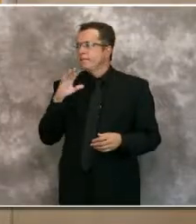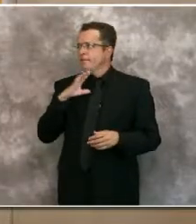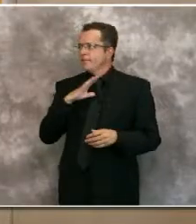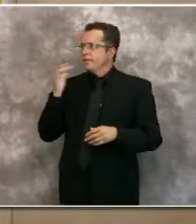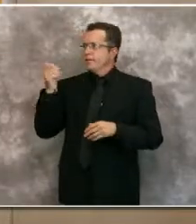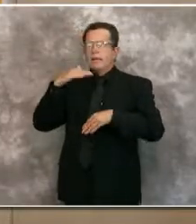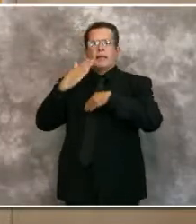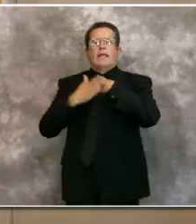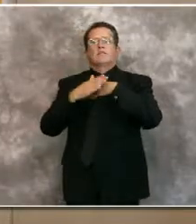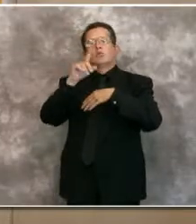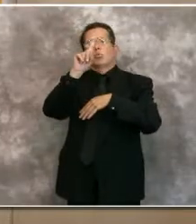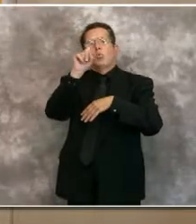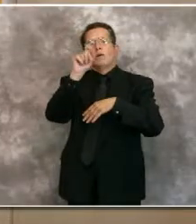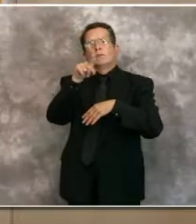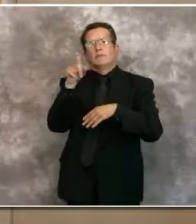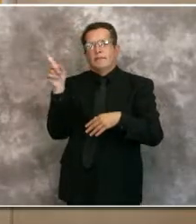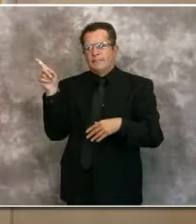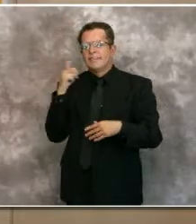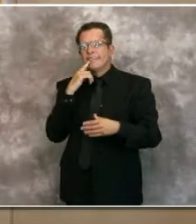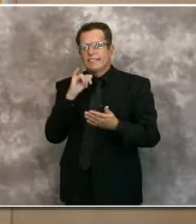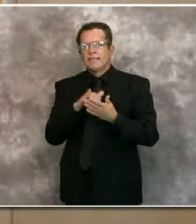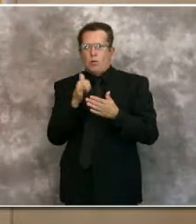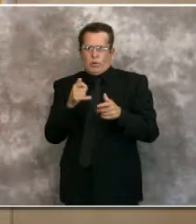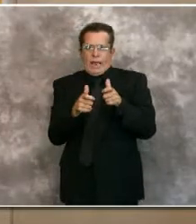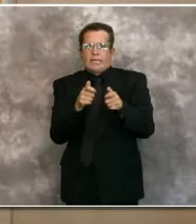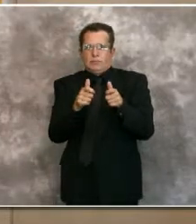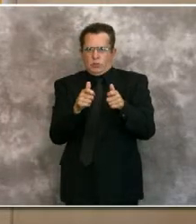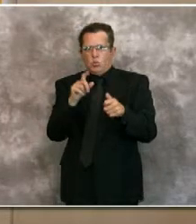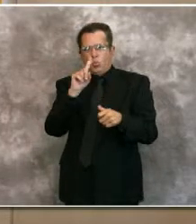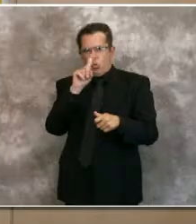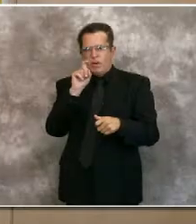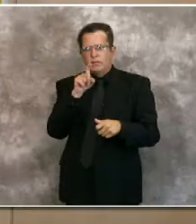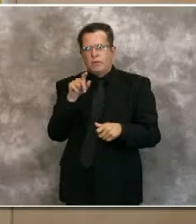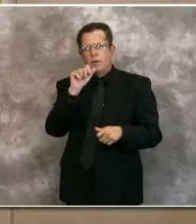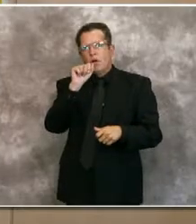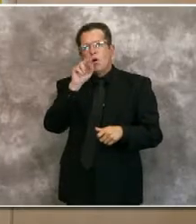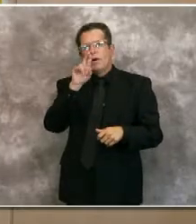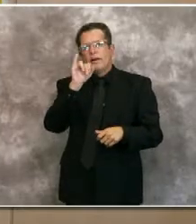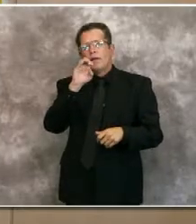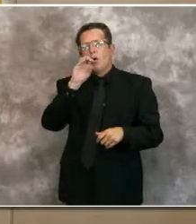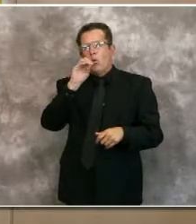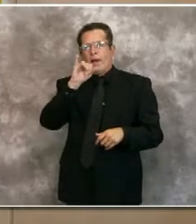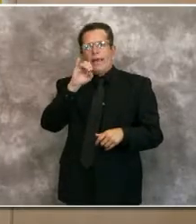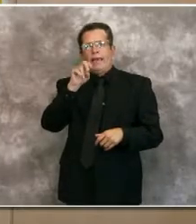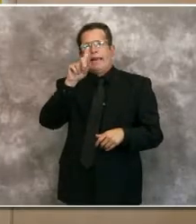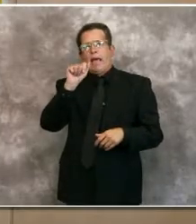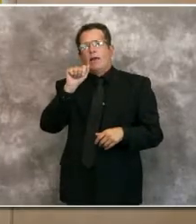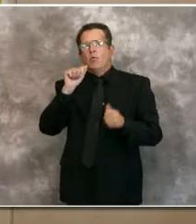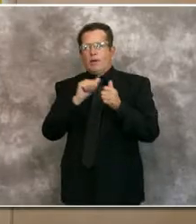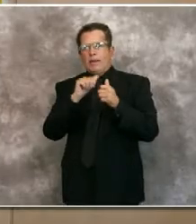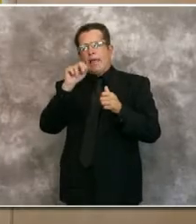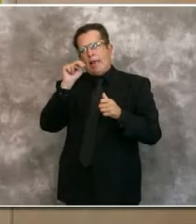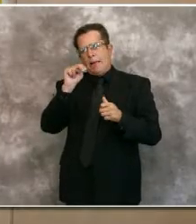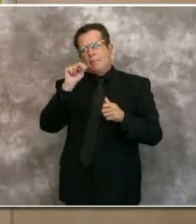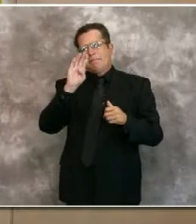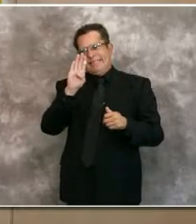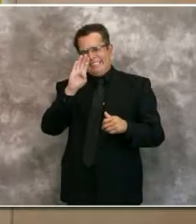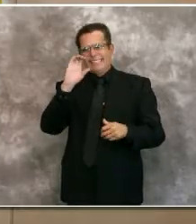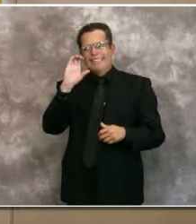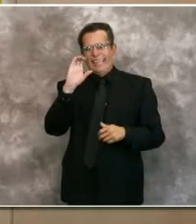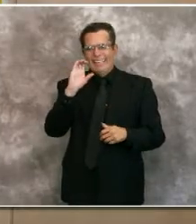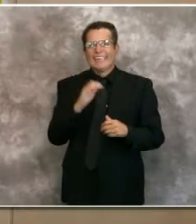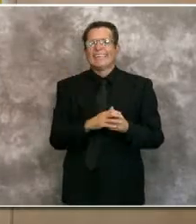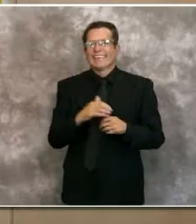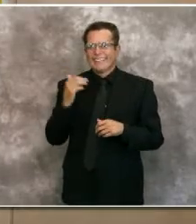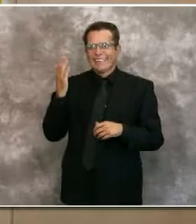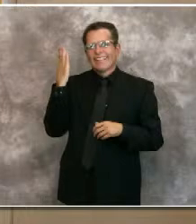This is very much in line with the questions you were just answering. It's from Artie Ojeda with NBC. Last Thursday, the county made a